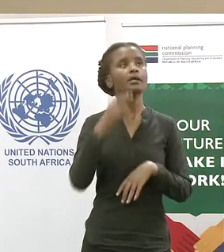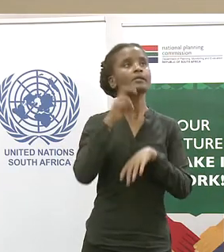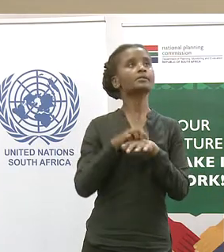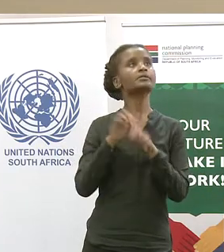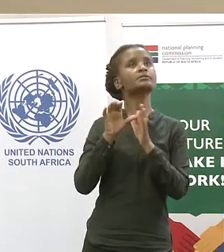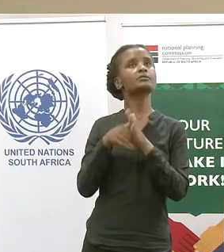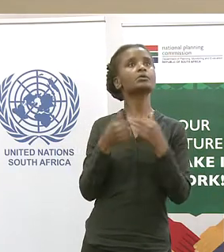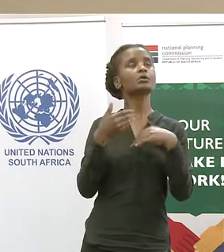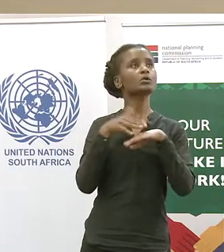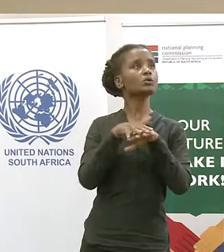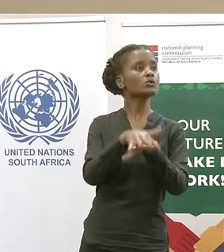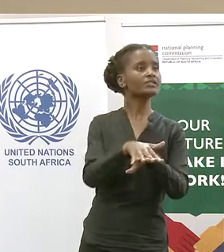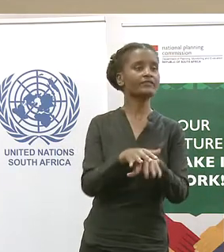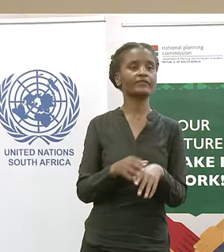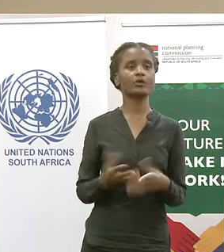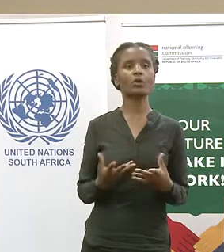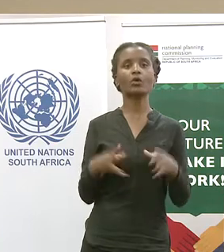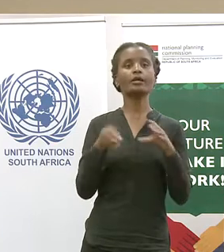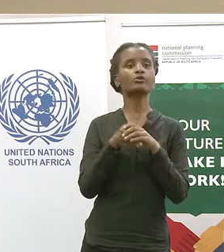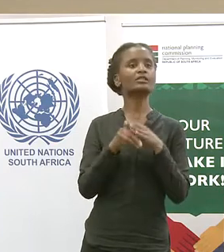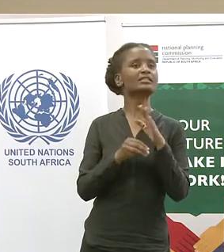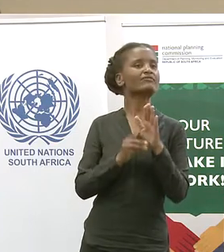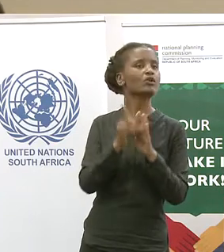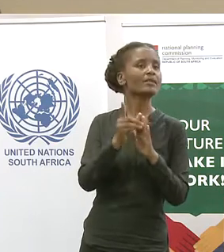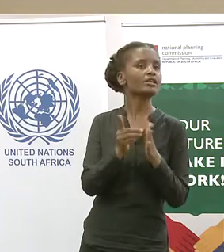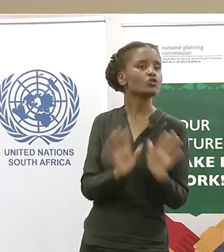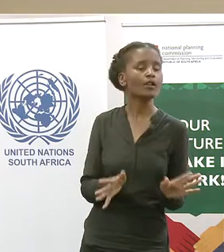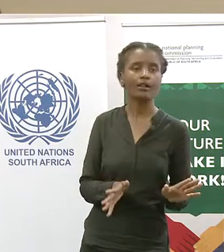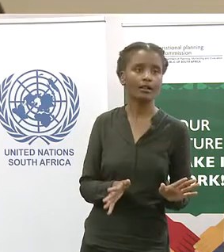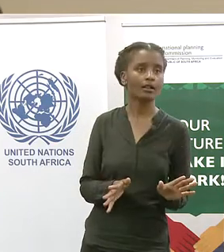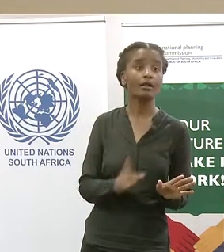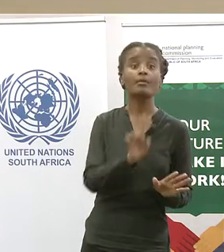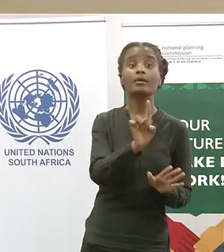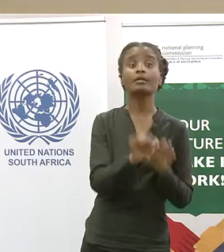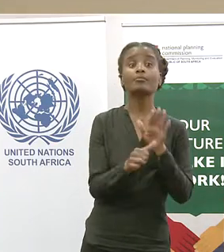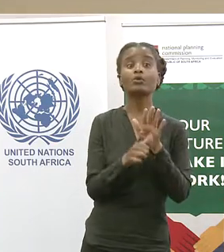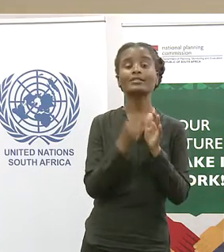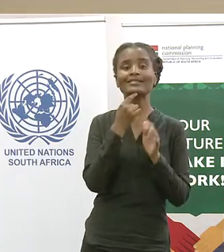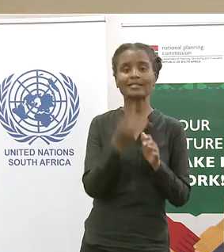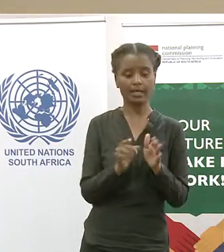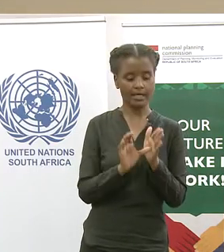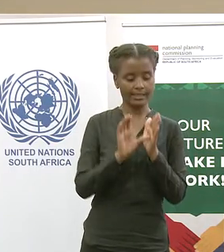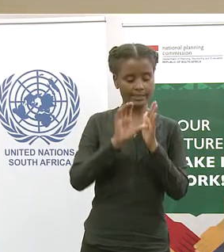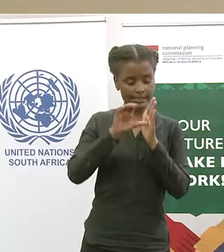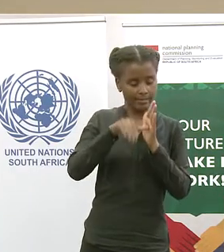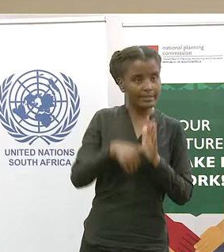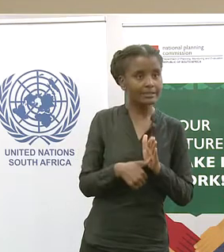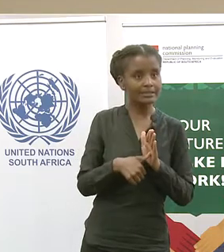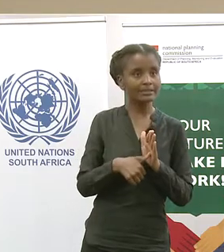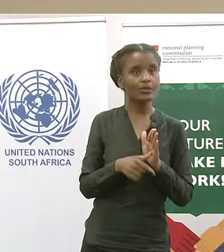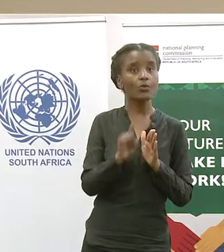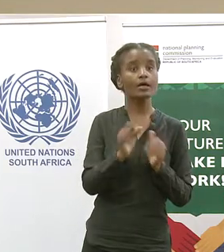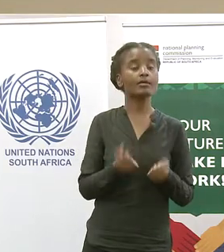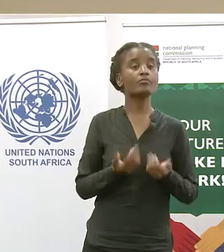we need disability to be included in development. It's about saying that disability on its own terms already provides